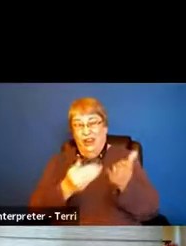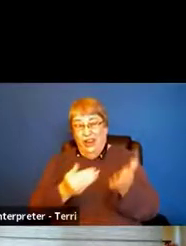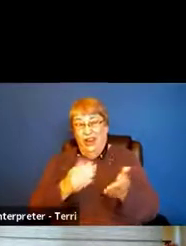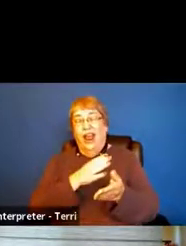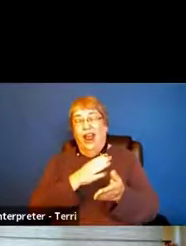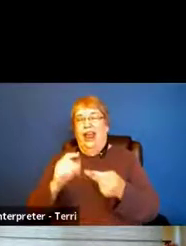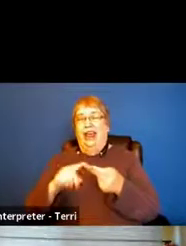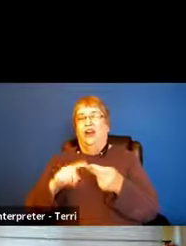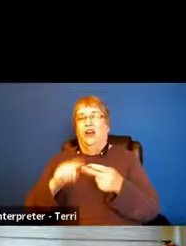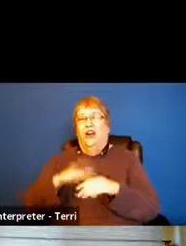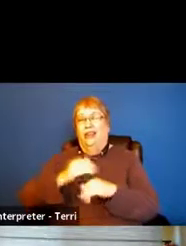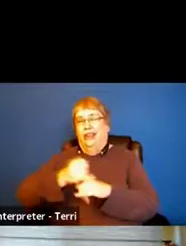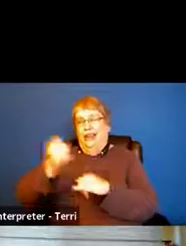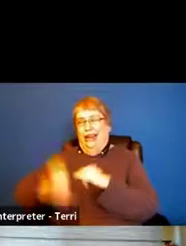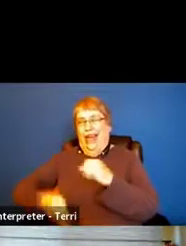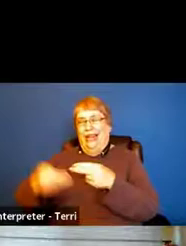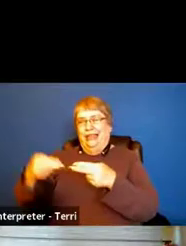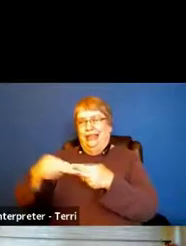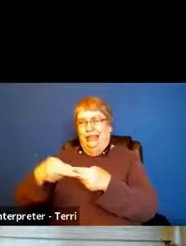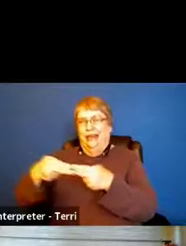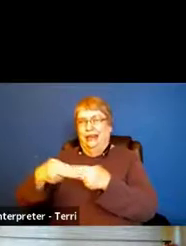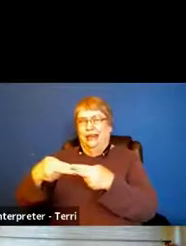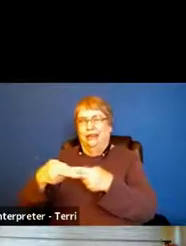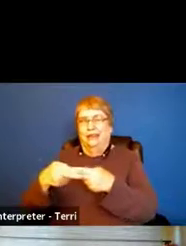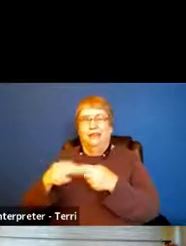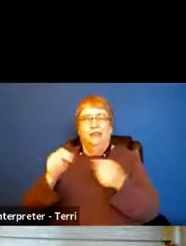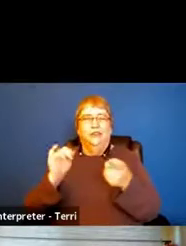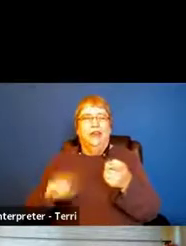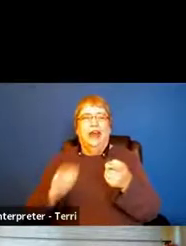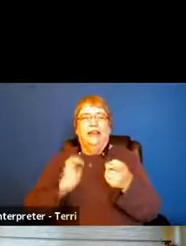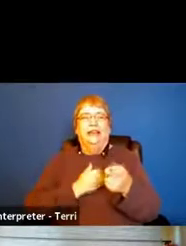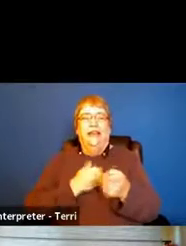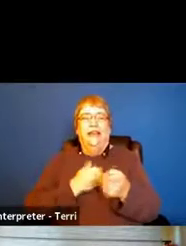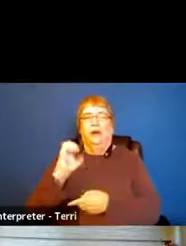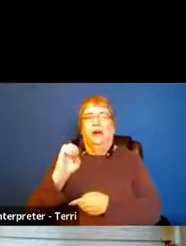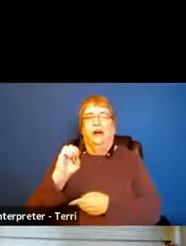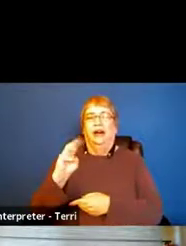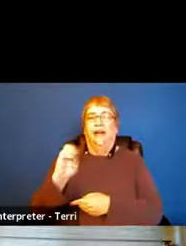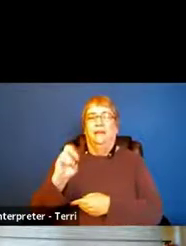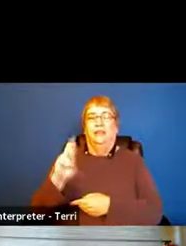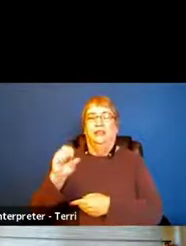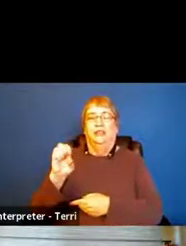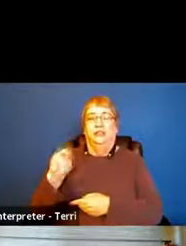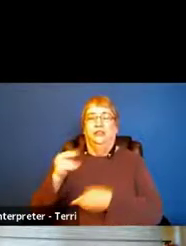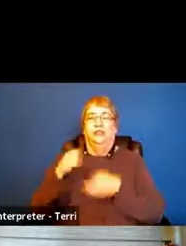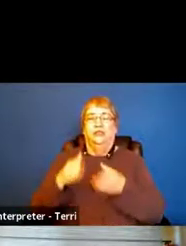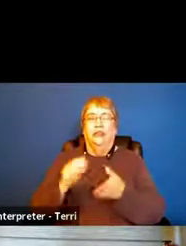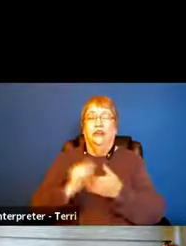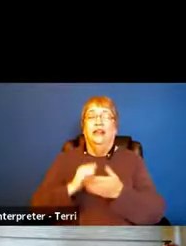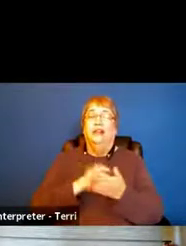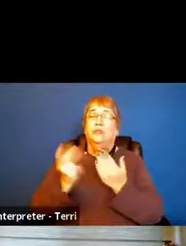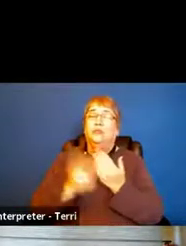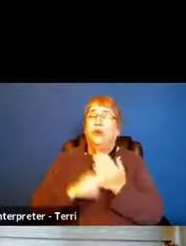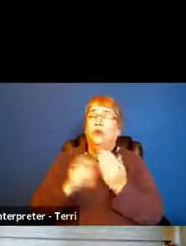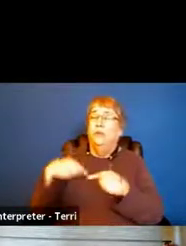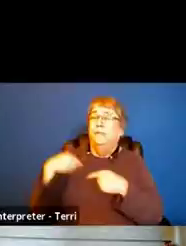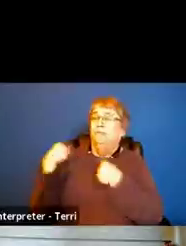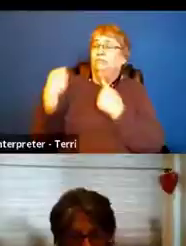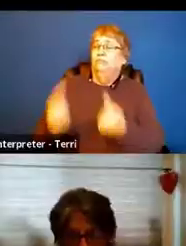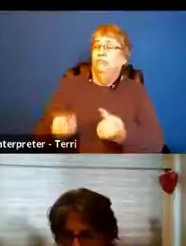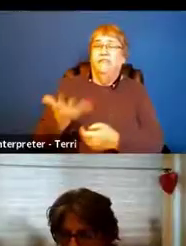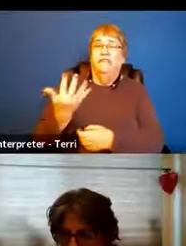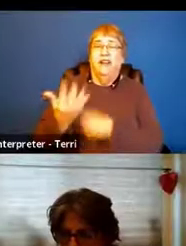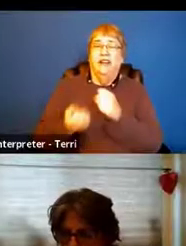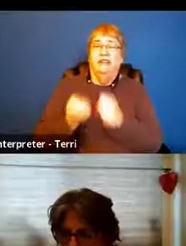to give a brief overview that Emerson Street is a program through Mental Health Center of Denver that's been open for about 5 years, and